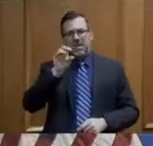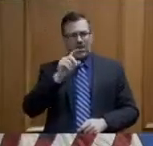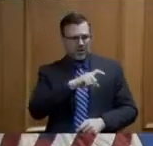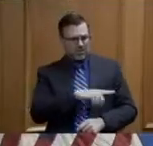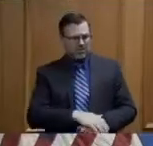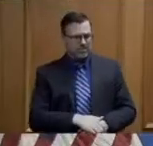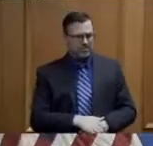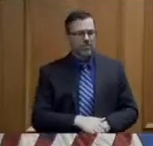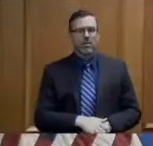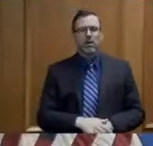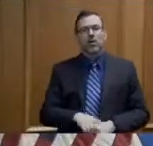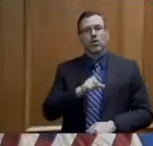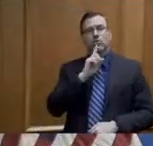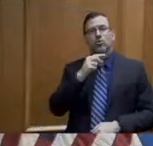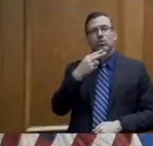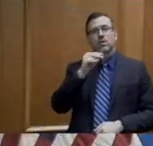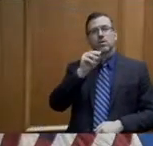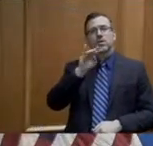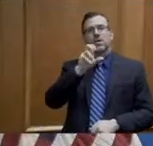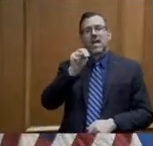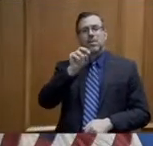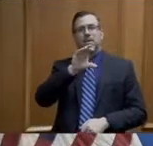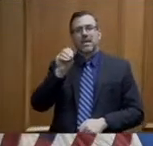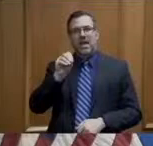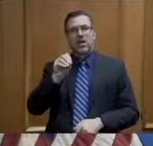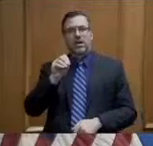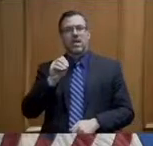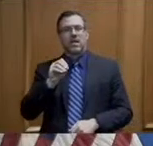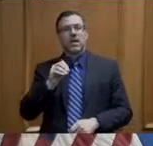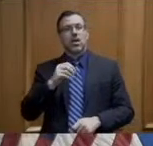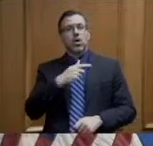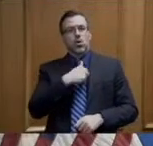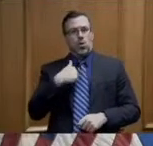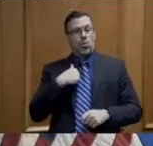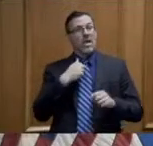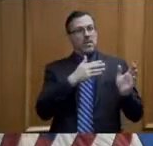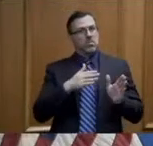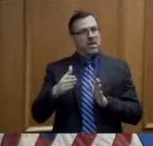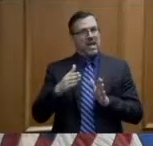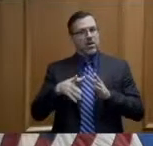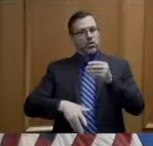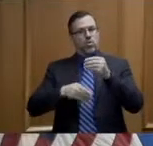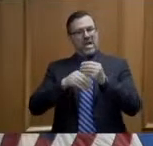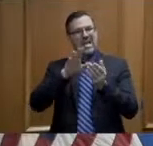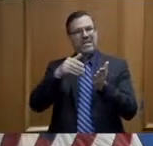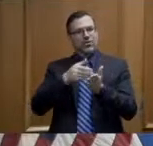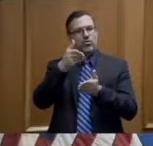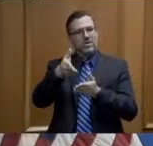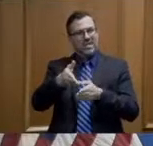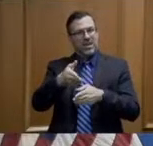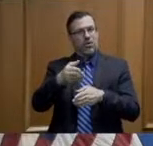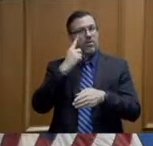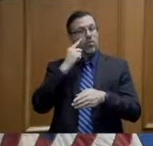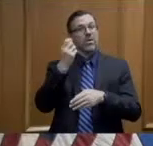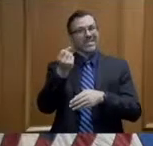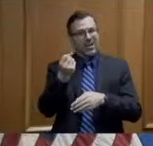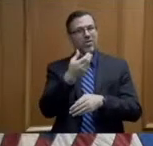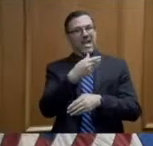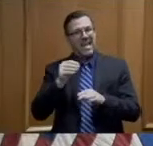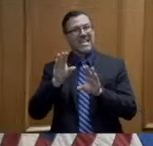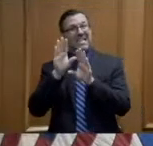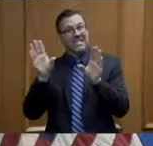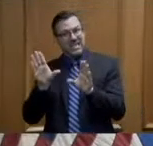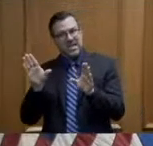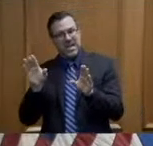be honest, Hamilton County was on our list for both Saturday and Sunday when we first started planning this, and then the unfortunate weather-related